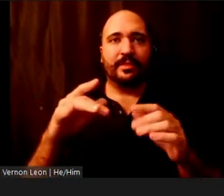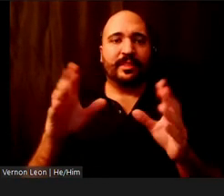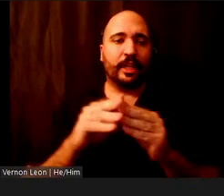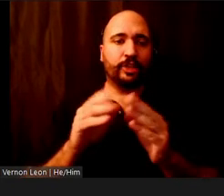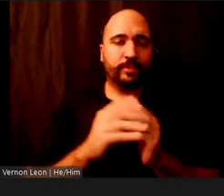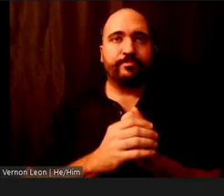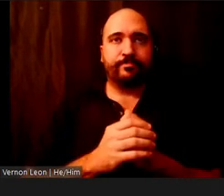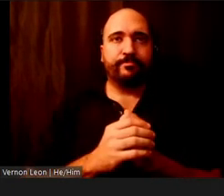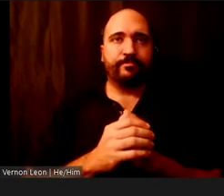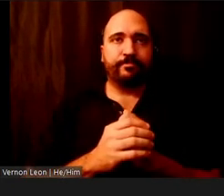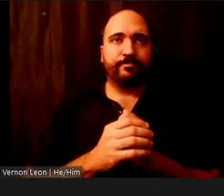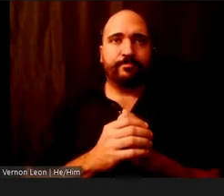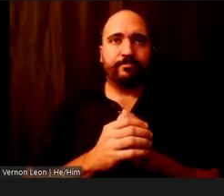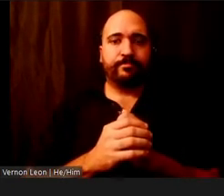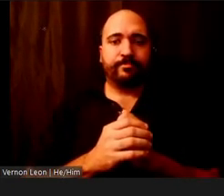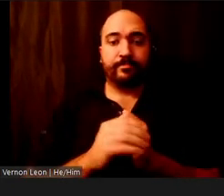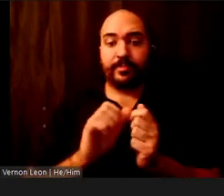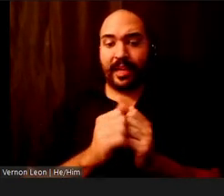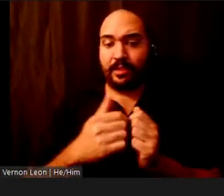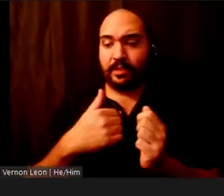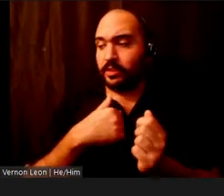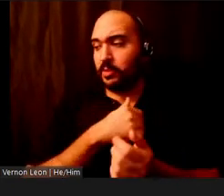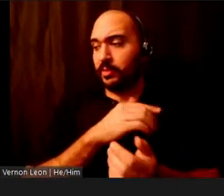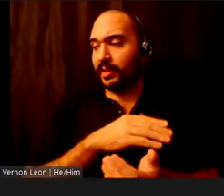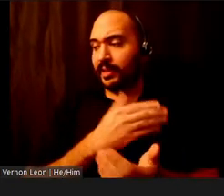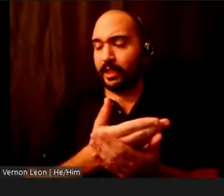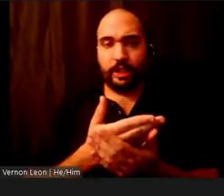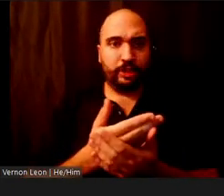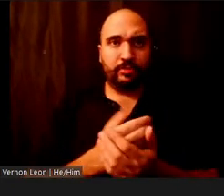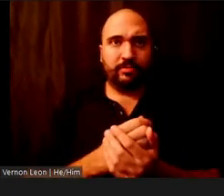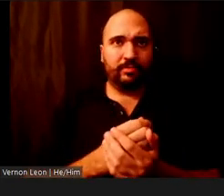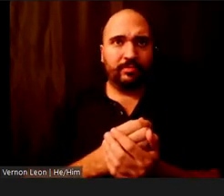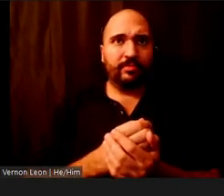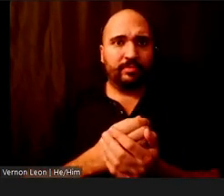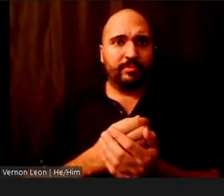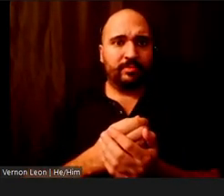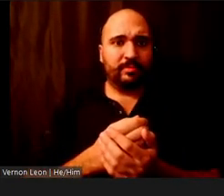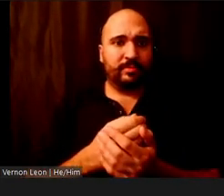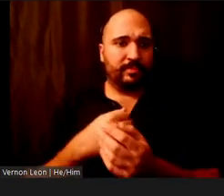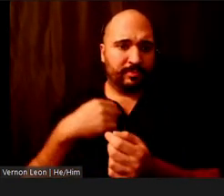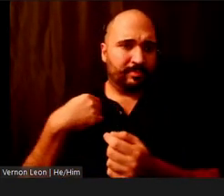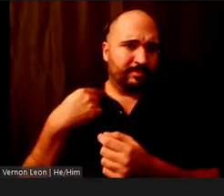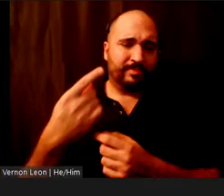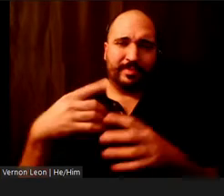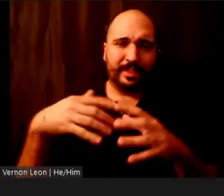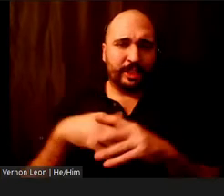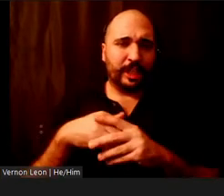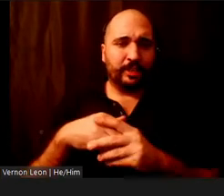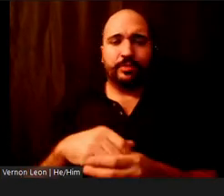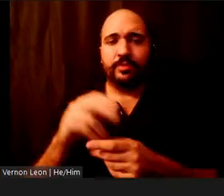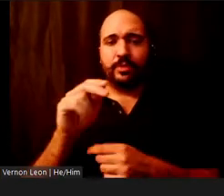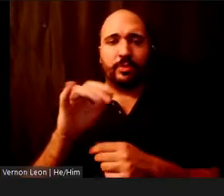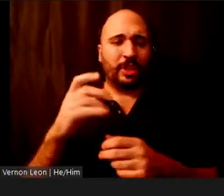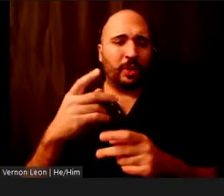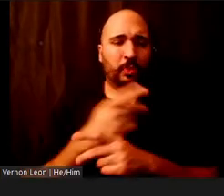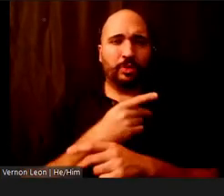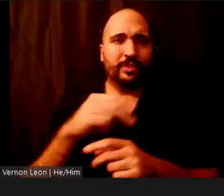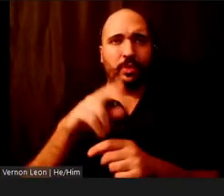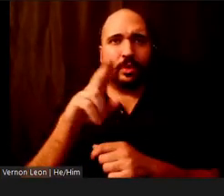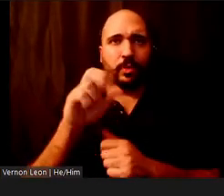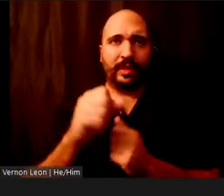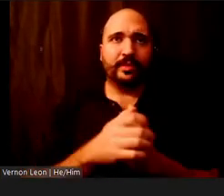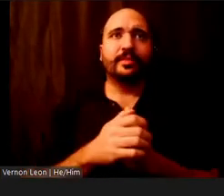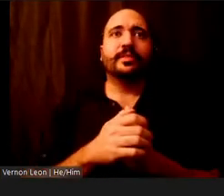So how did we get here? There's been a decade of congestion. Congestion in New York City has consistently ranked among the worst in the United States.